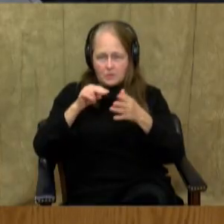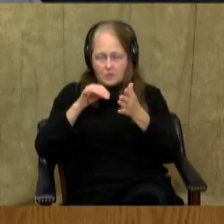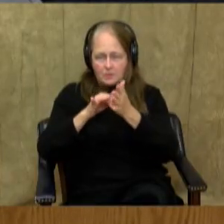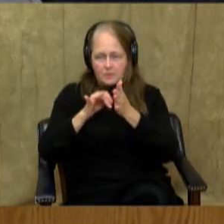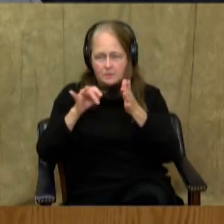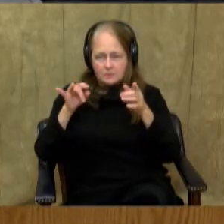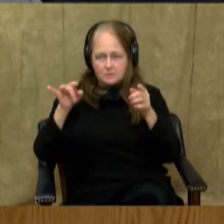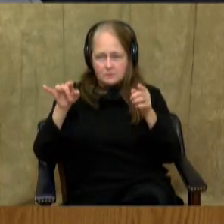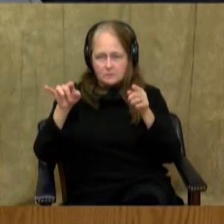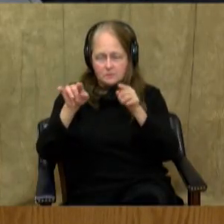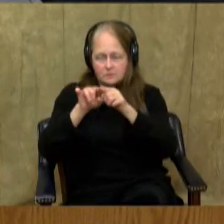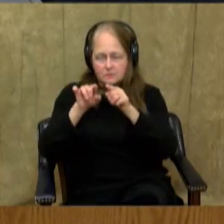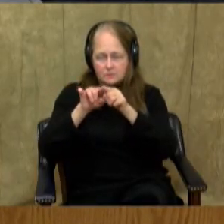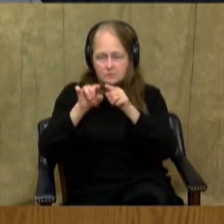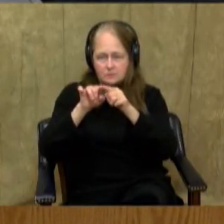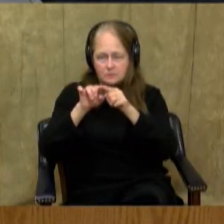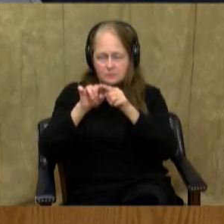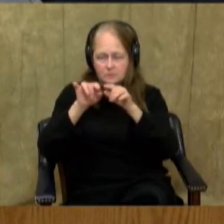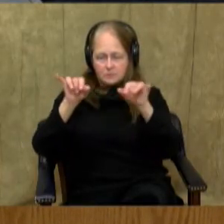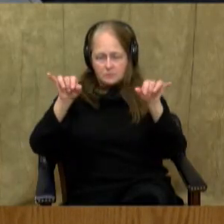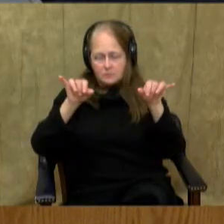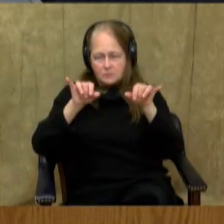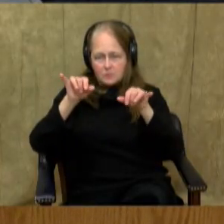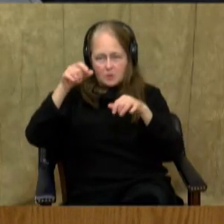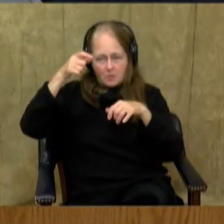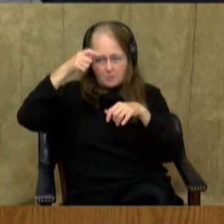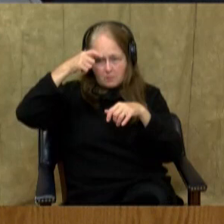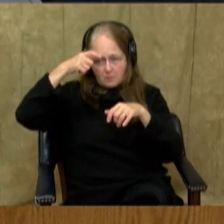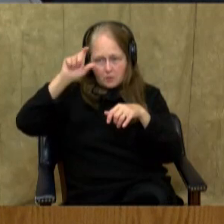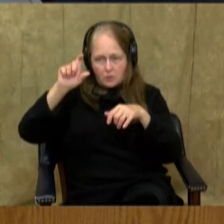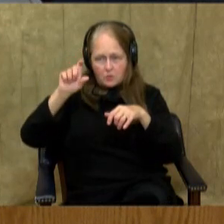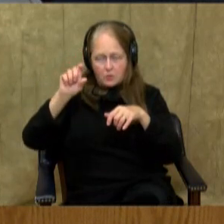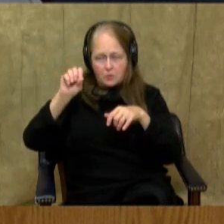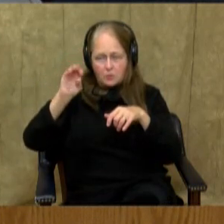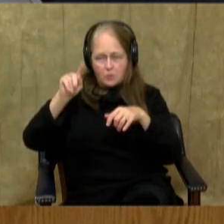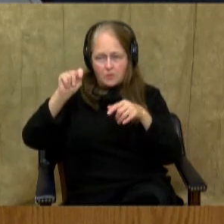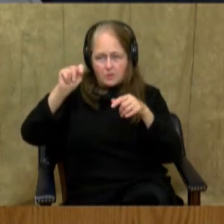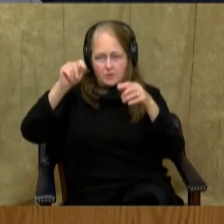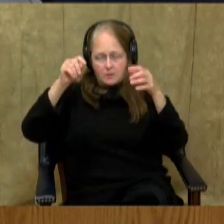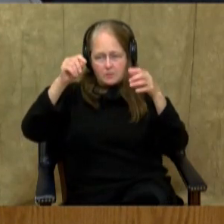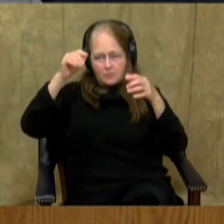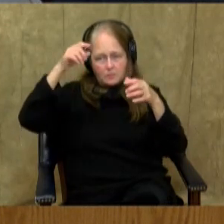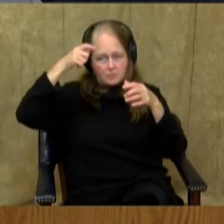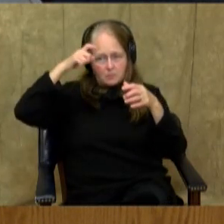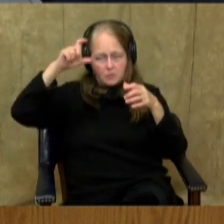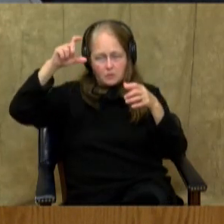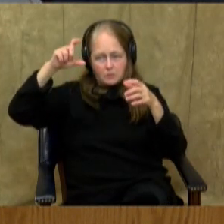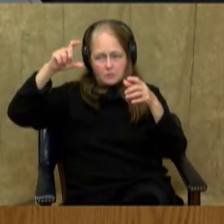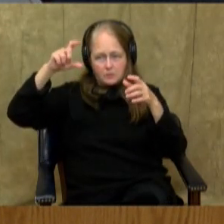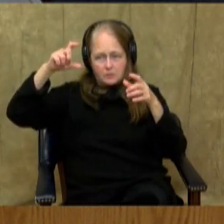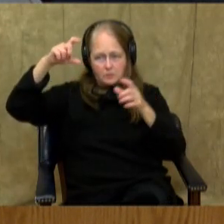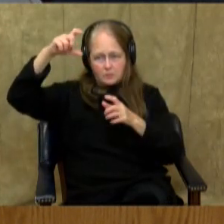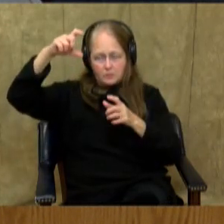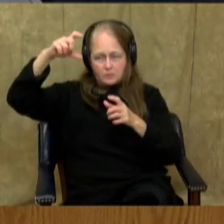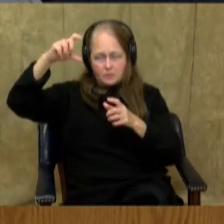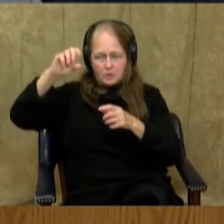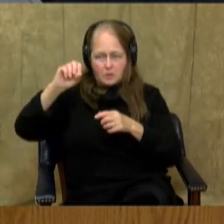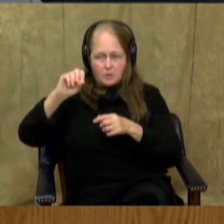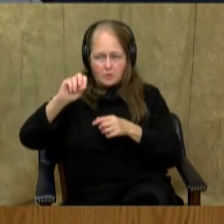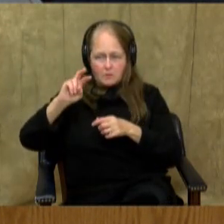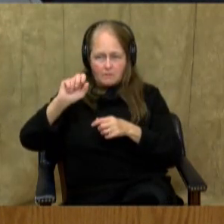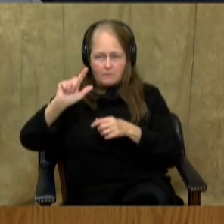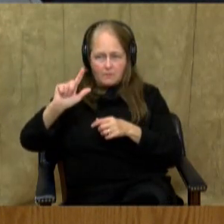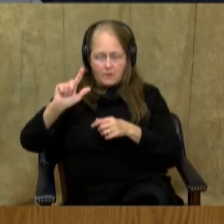synchronous. So the moon's orbit is tilted, it's oval-shaped